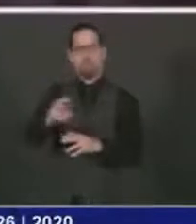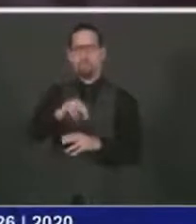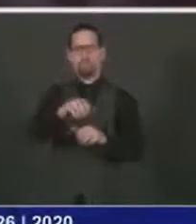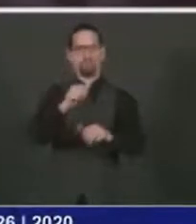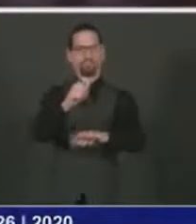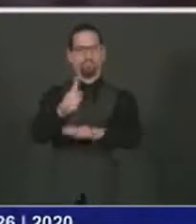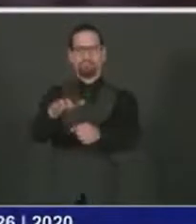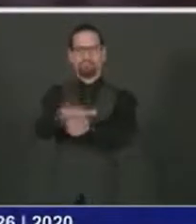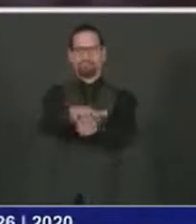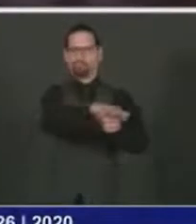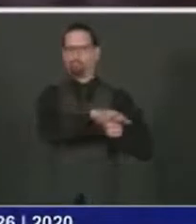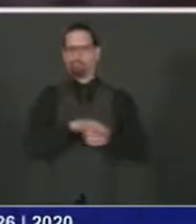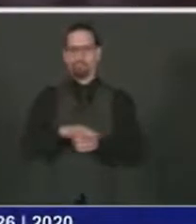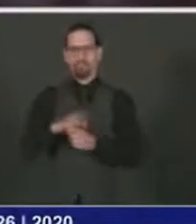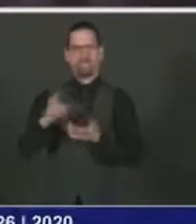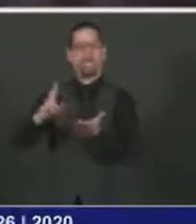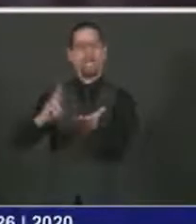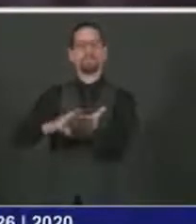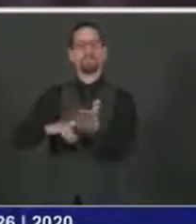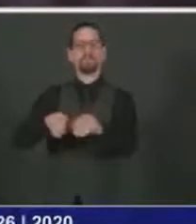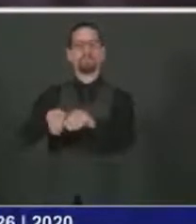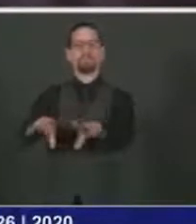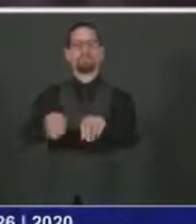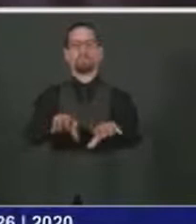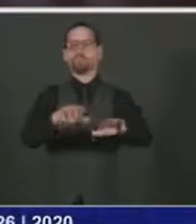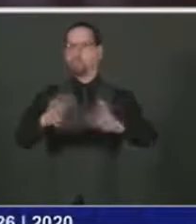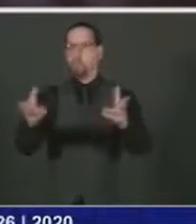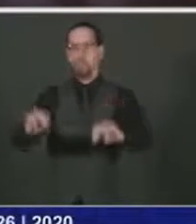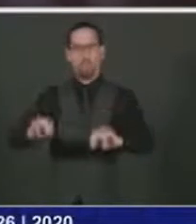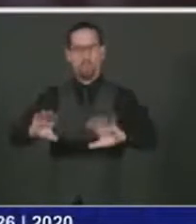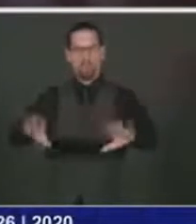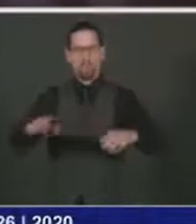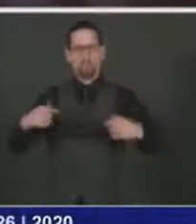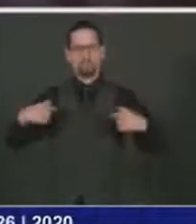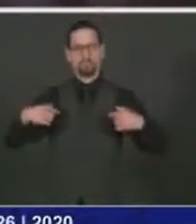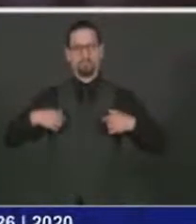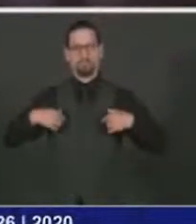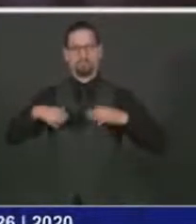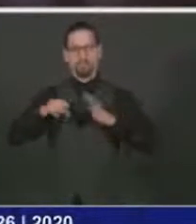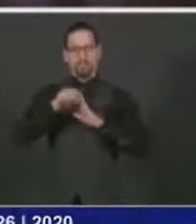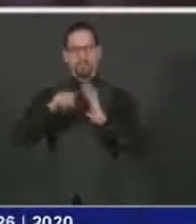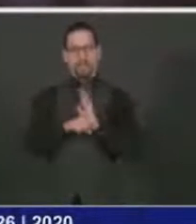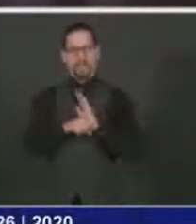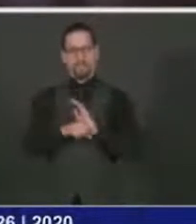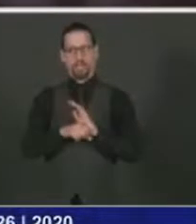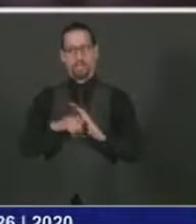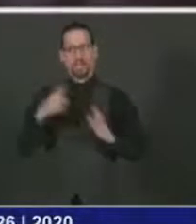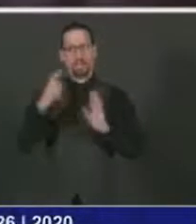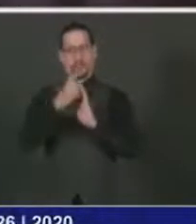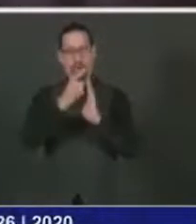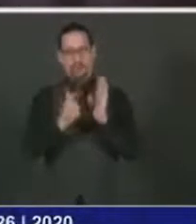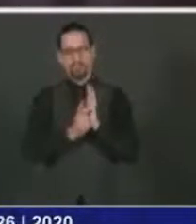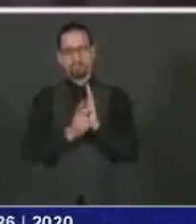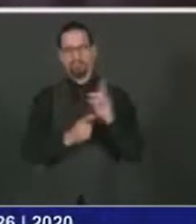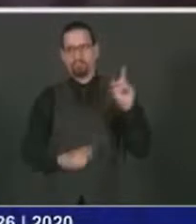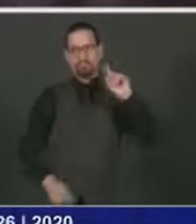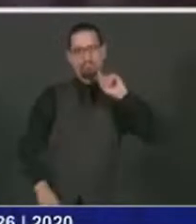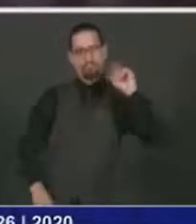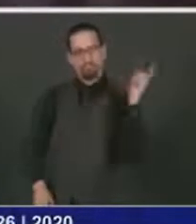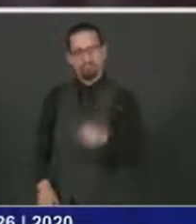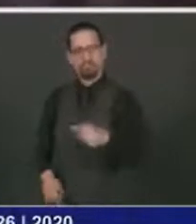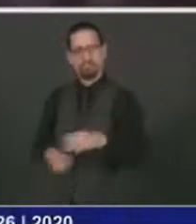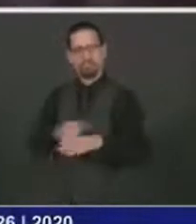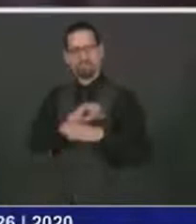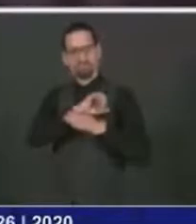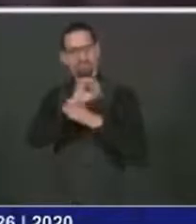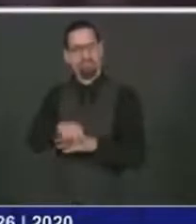out in a contract. So I have zero appetite to pass a state law to break a local contract that